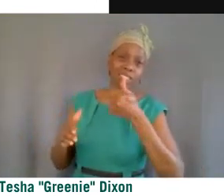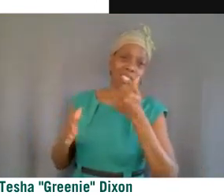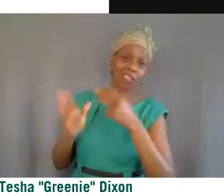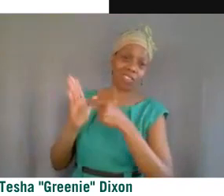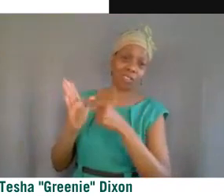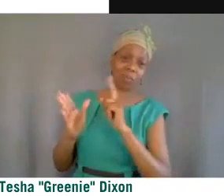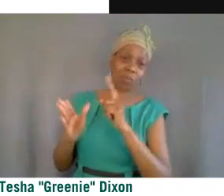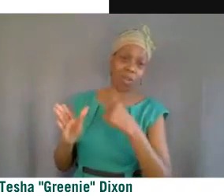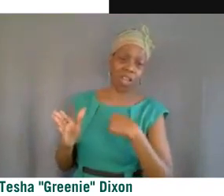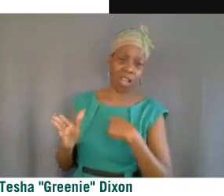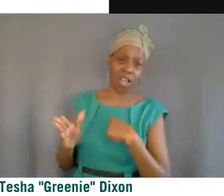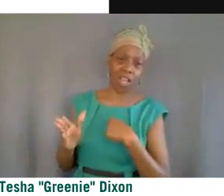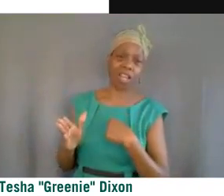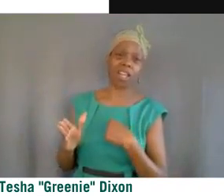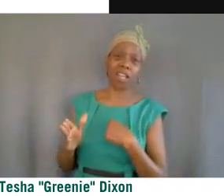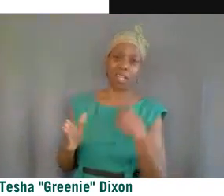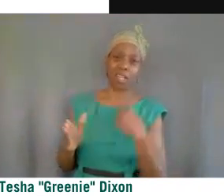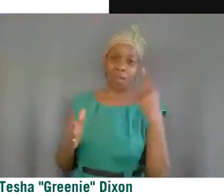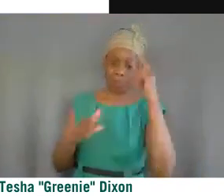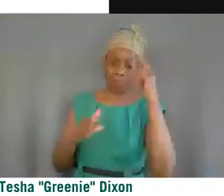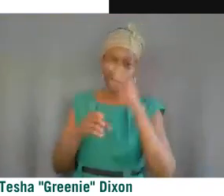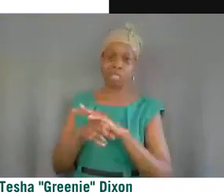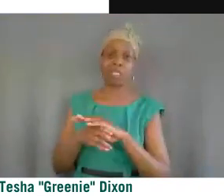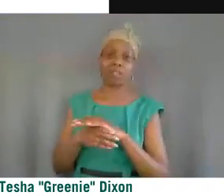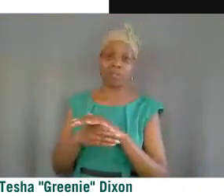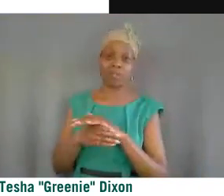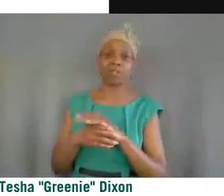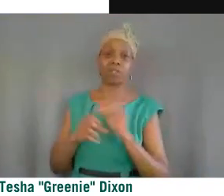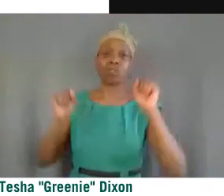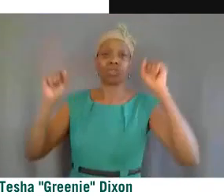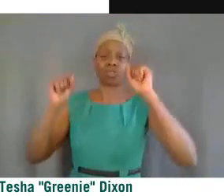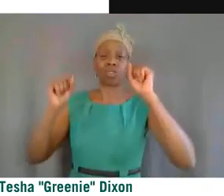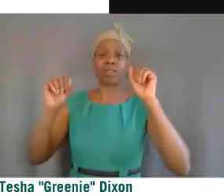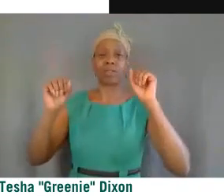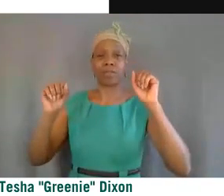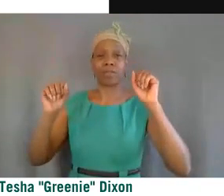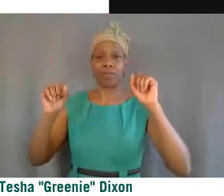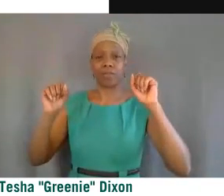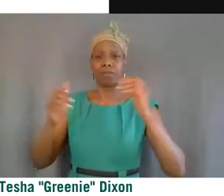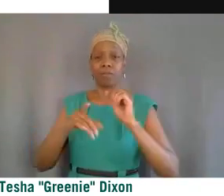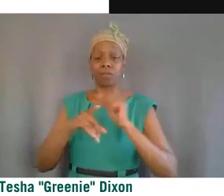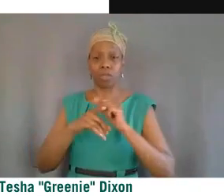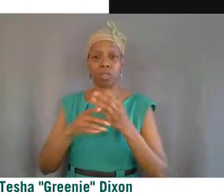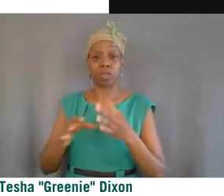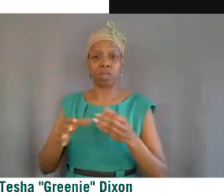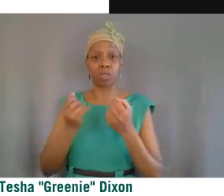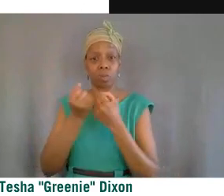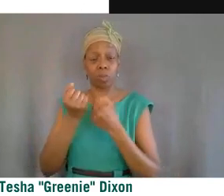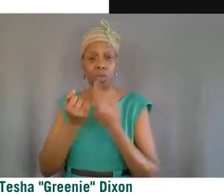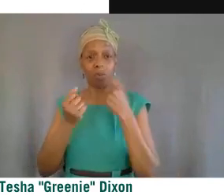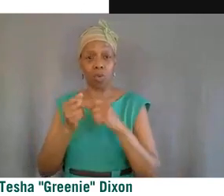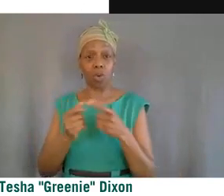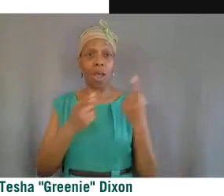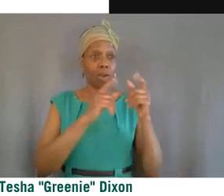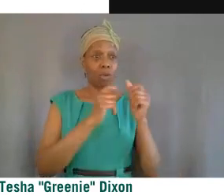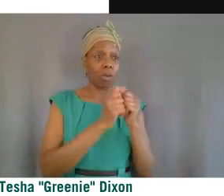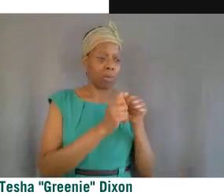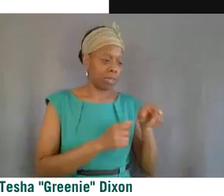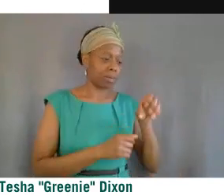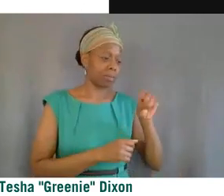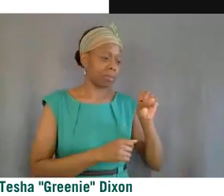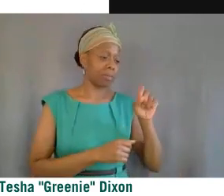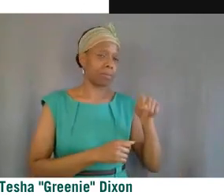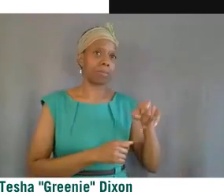where strength training is really supportive and I agree, for spasticity. And I think what you found is something